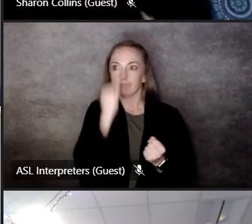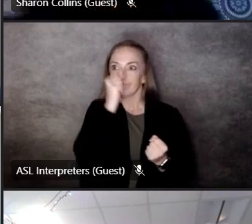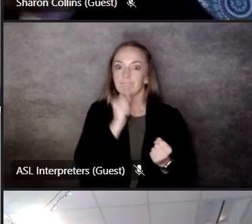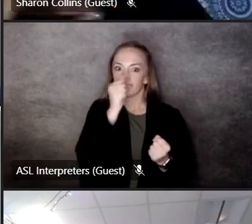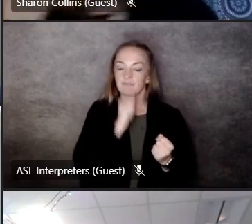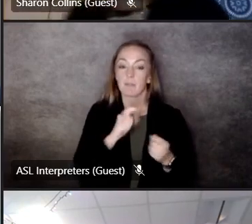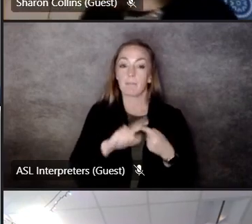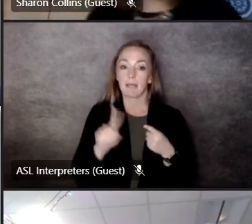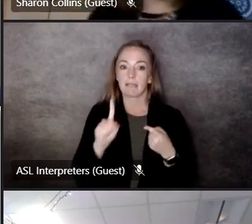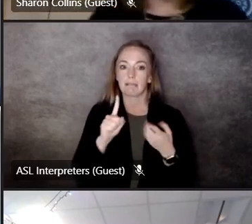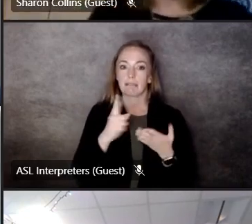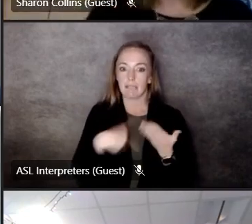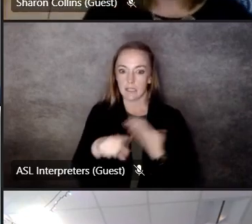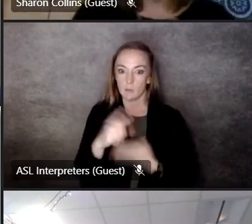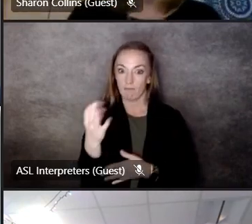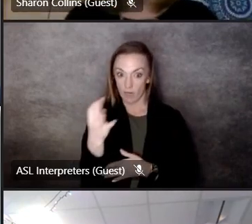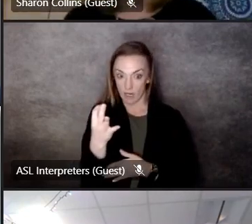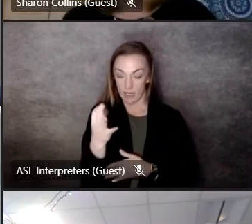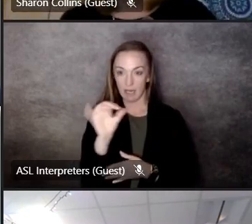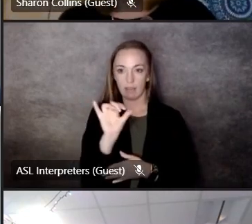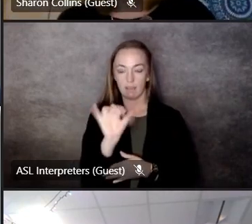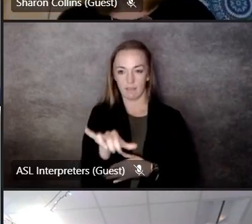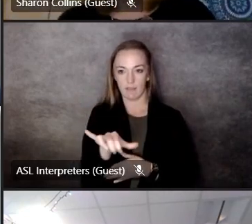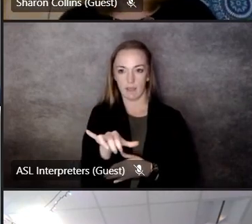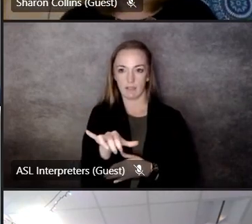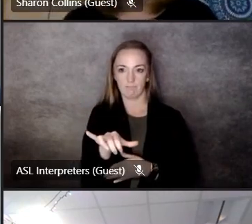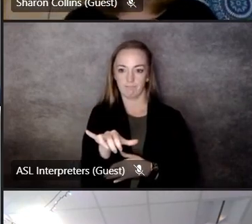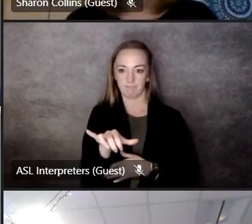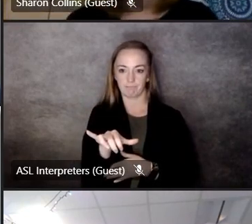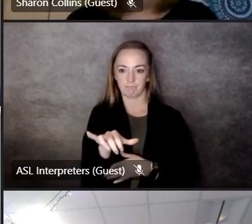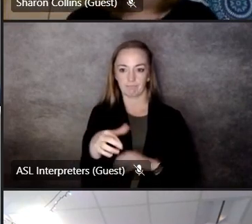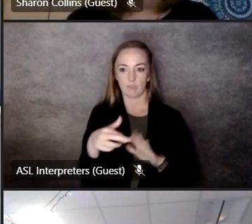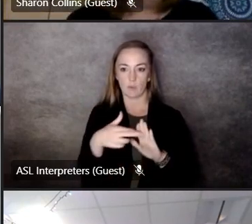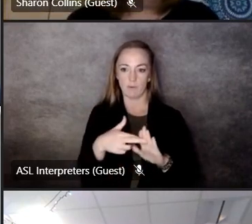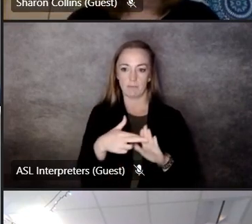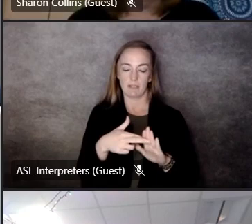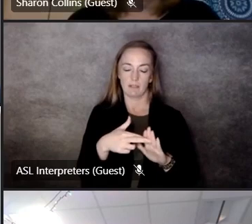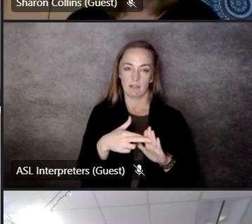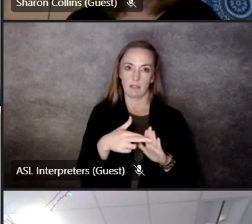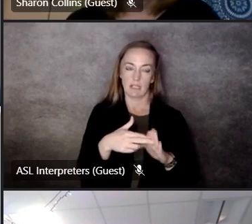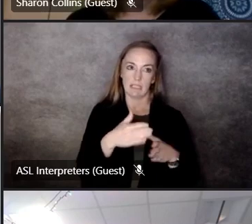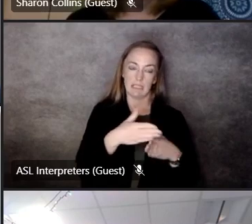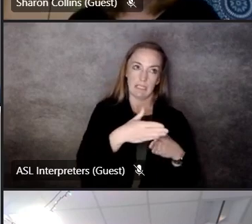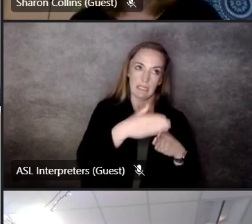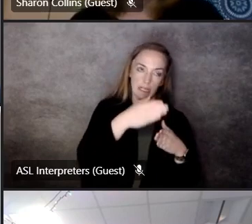Friday represents sort of the end and the beginning, the end of the